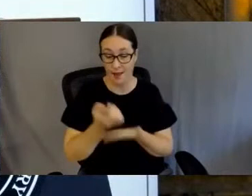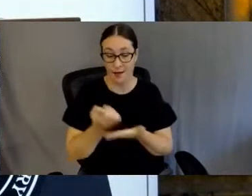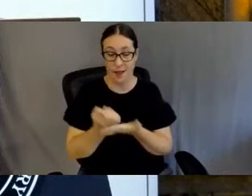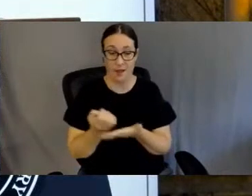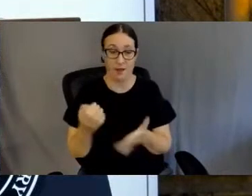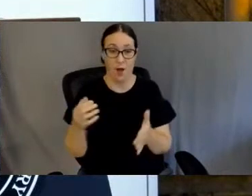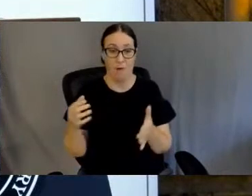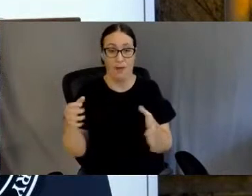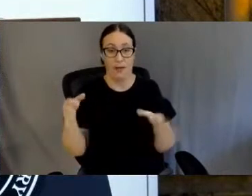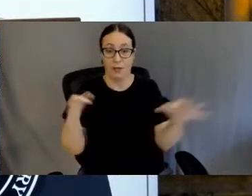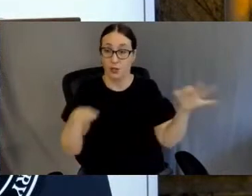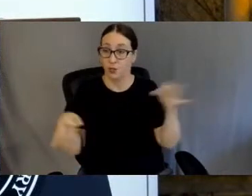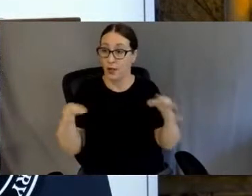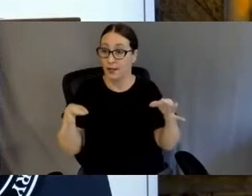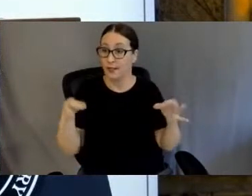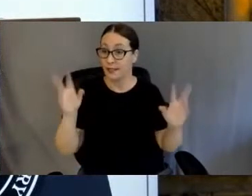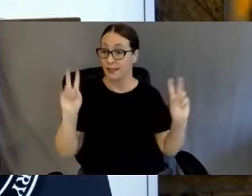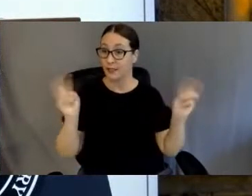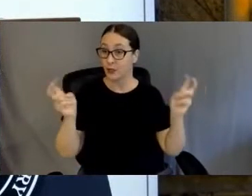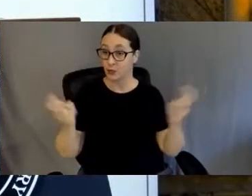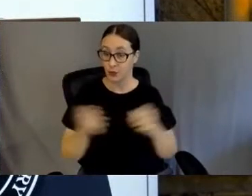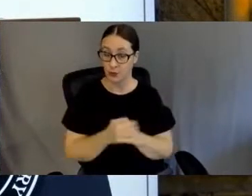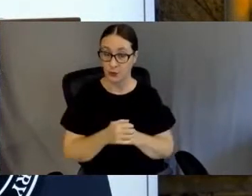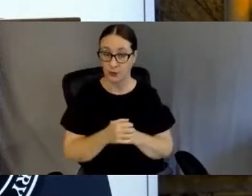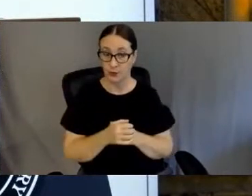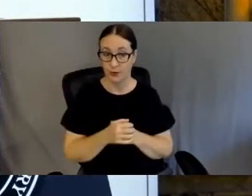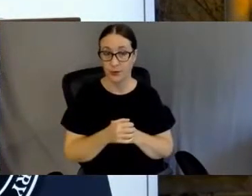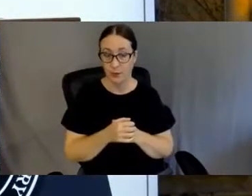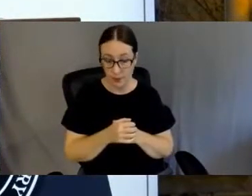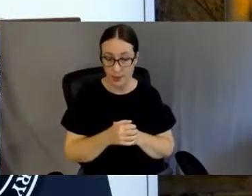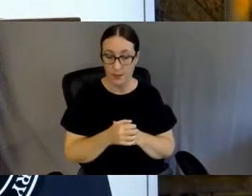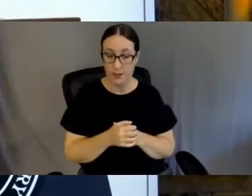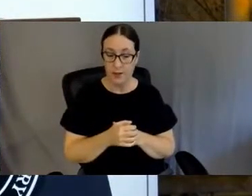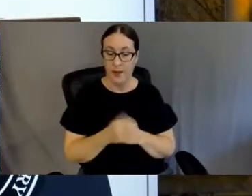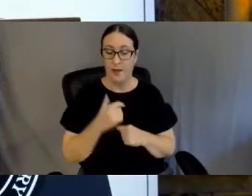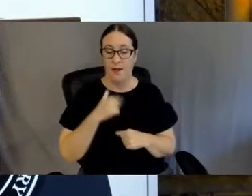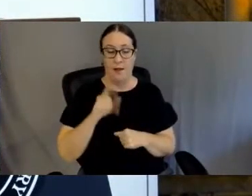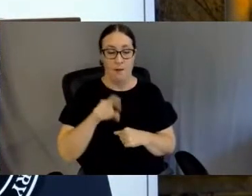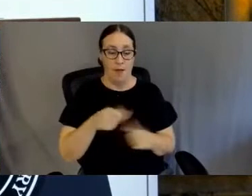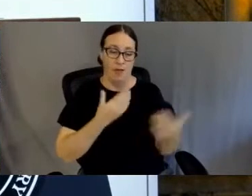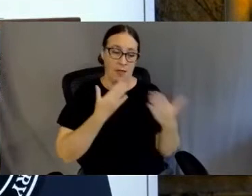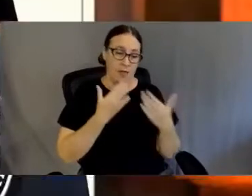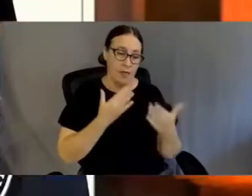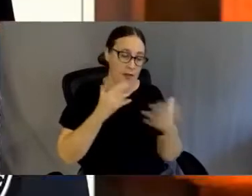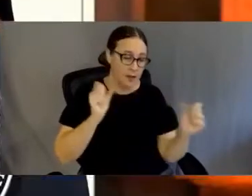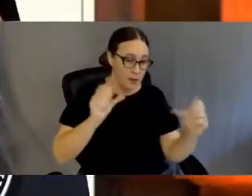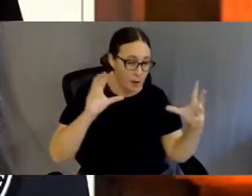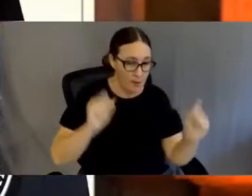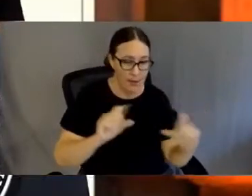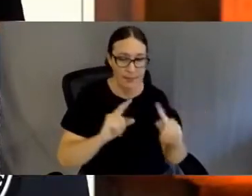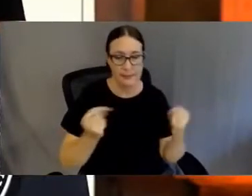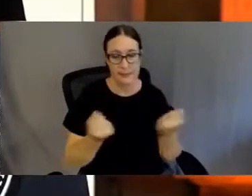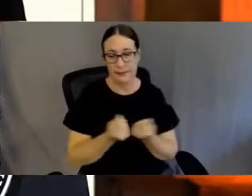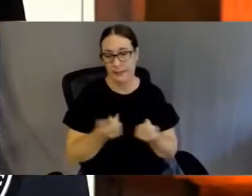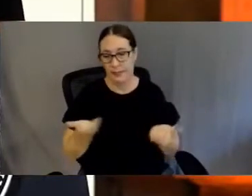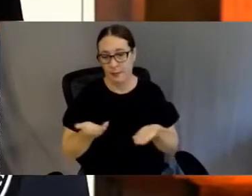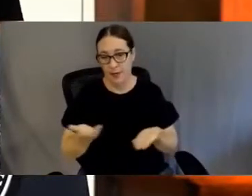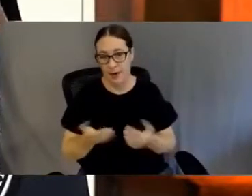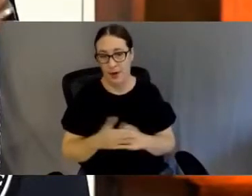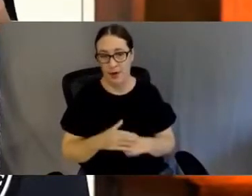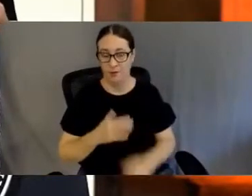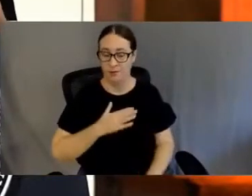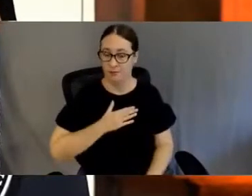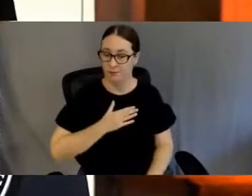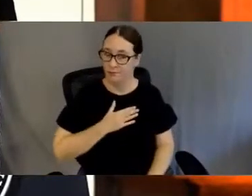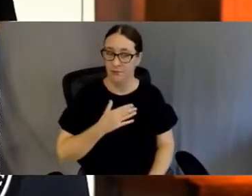issues. With that, I cannot conclude this session without thanking an incredible team here. It is not lost on me